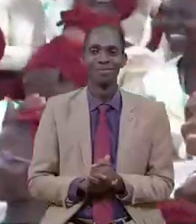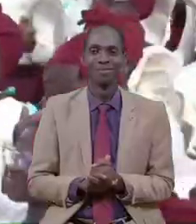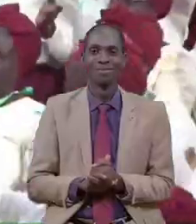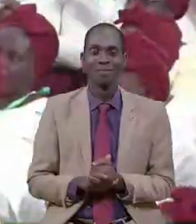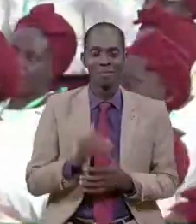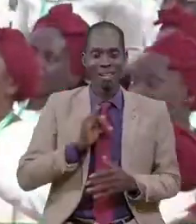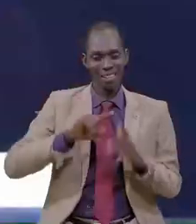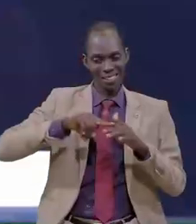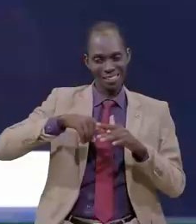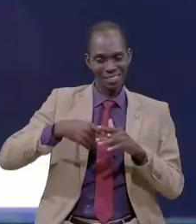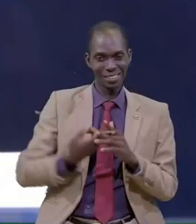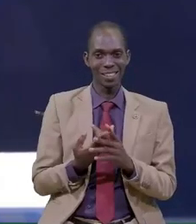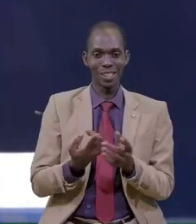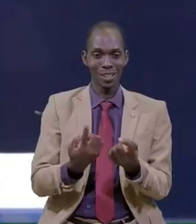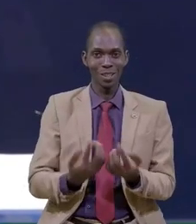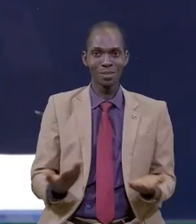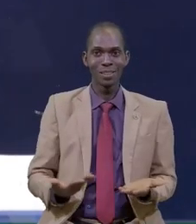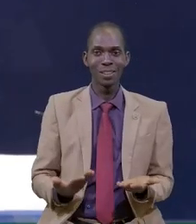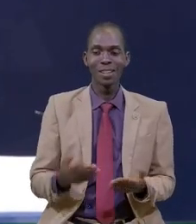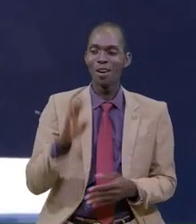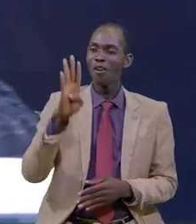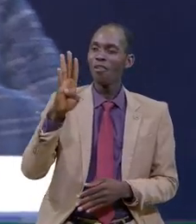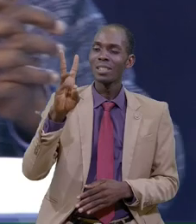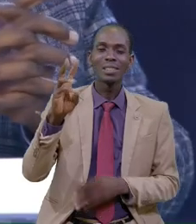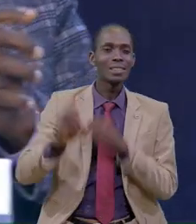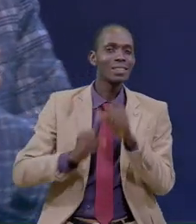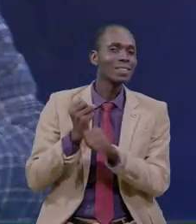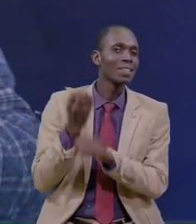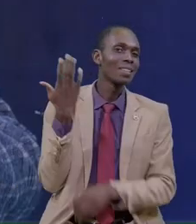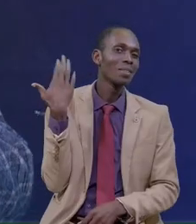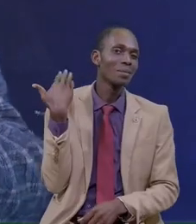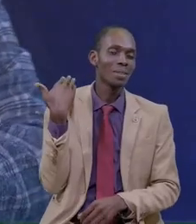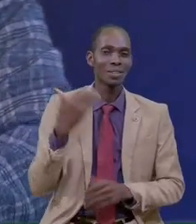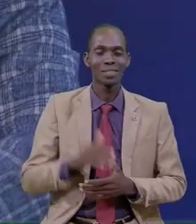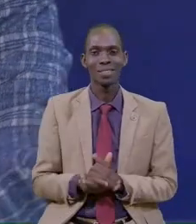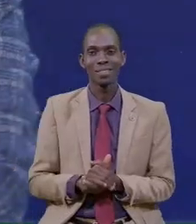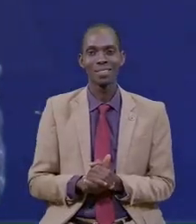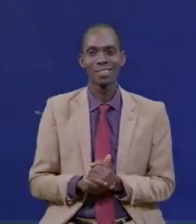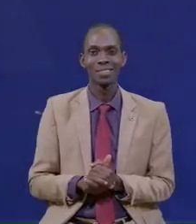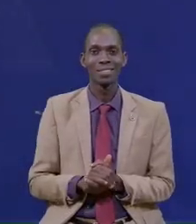started coming 46 years ago.